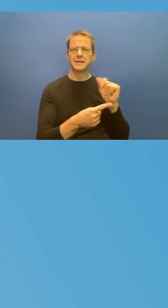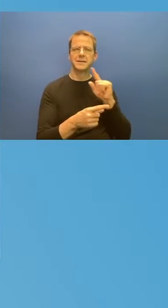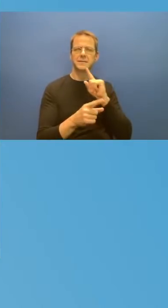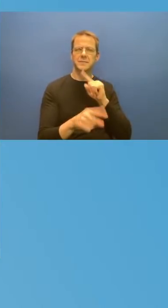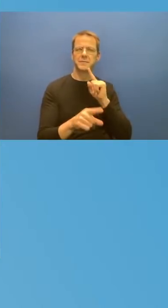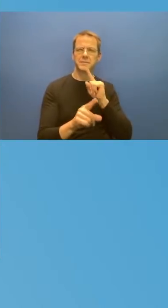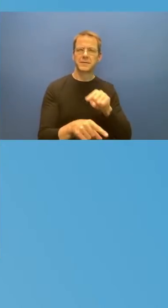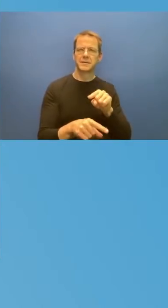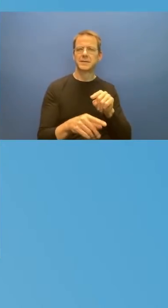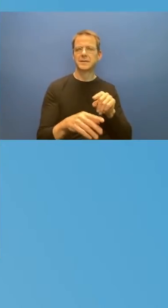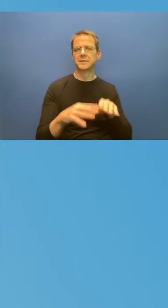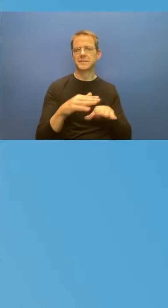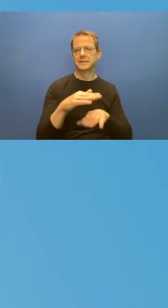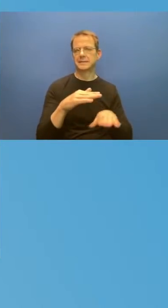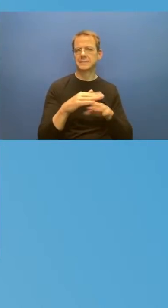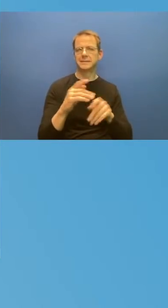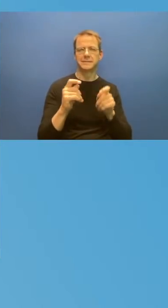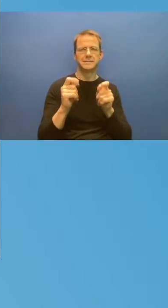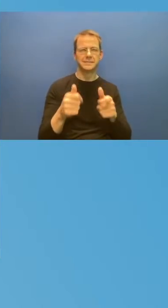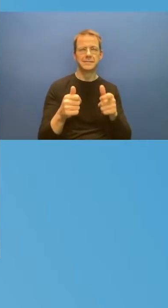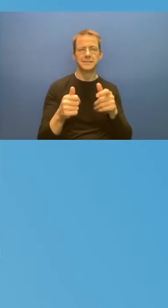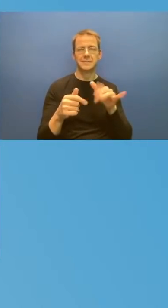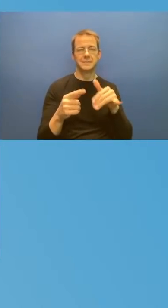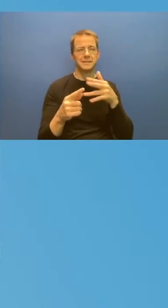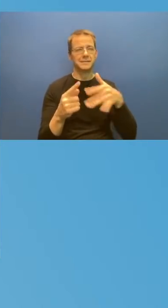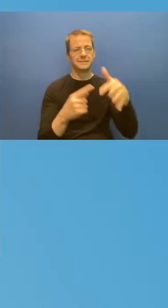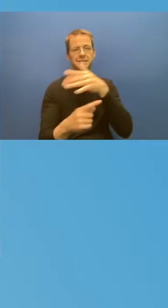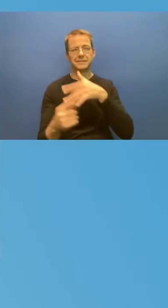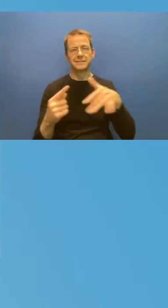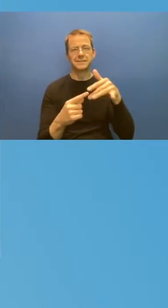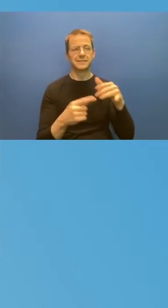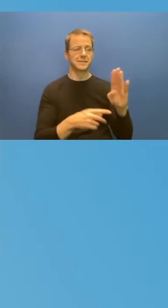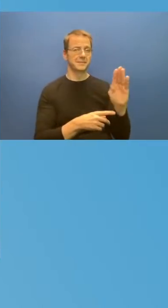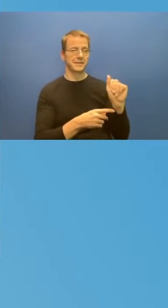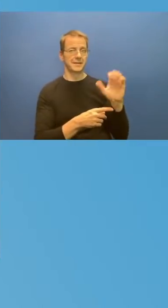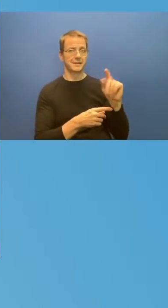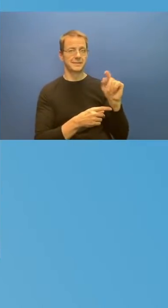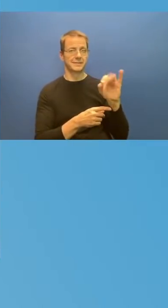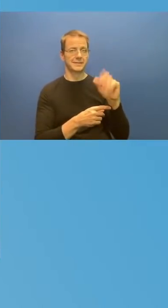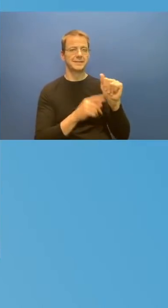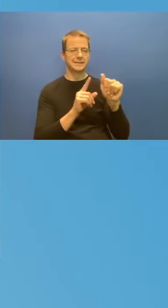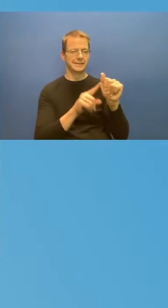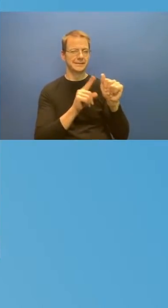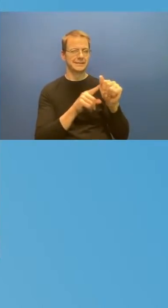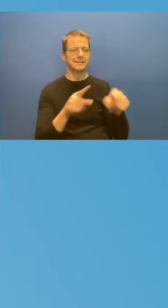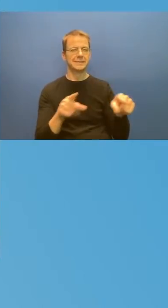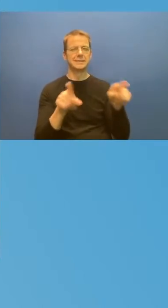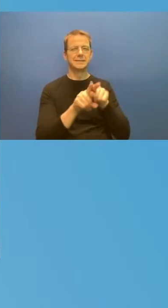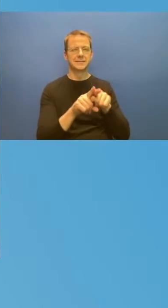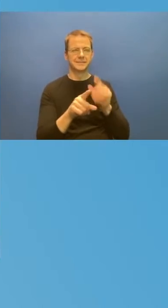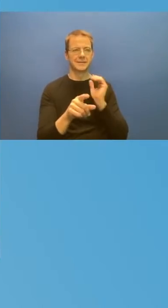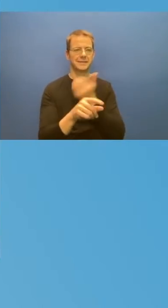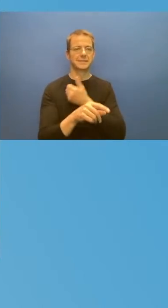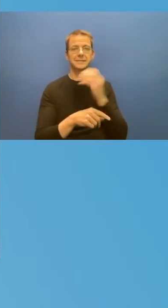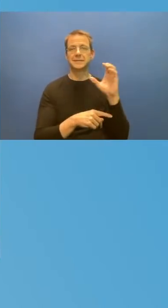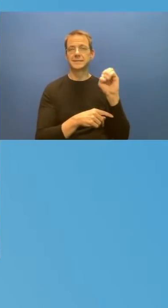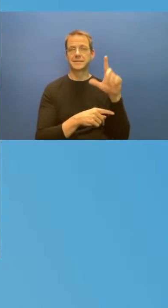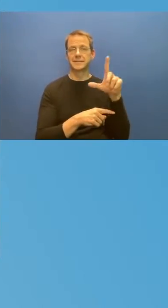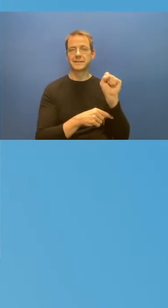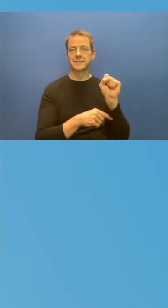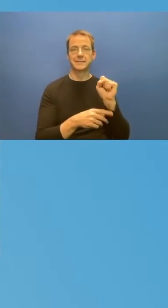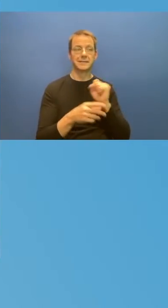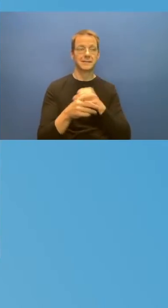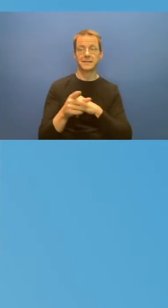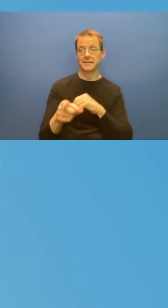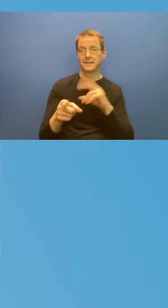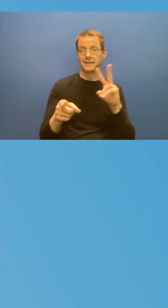similar ways that our own cells do. Viruses, we see that there are random mutations that will be generated because, in